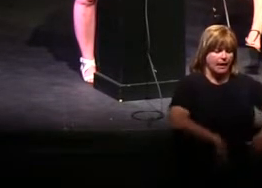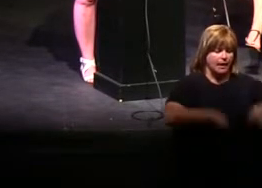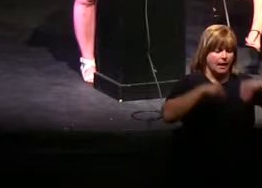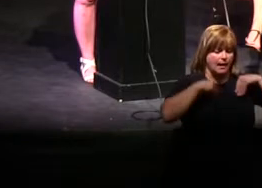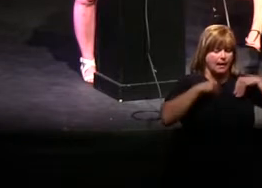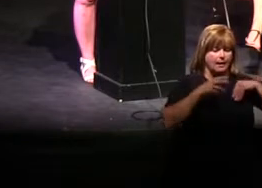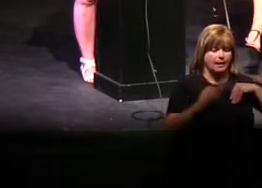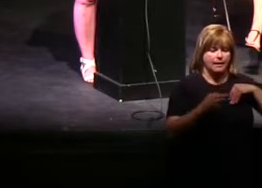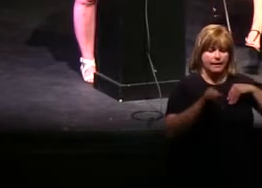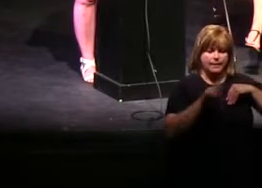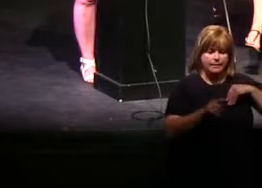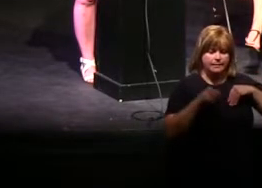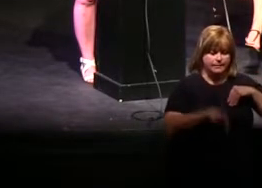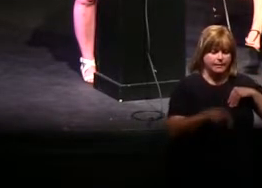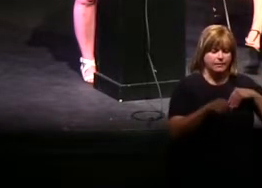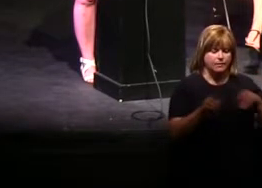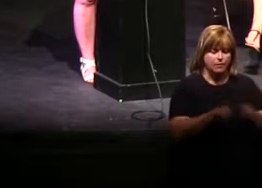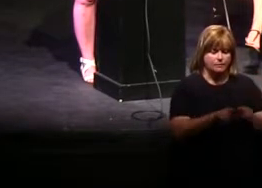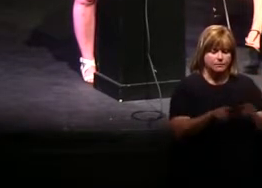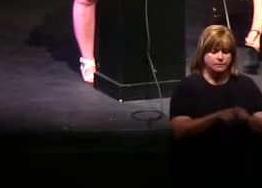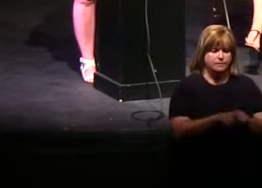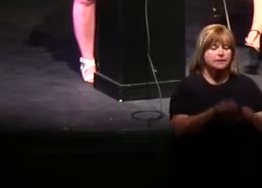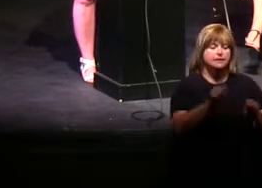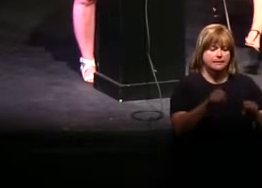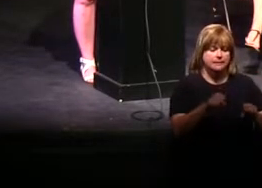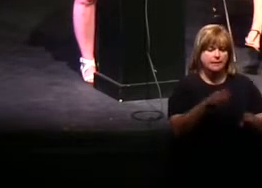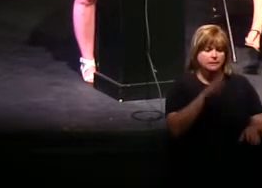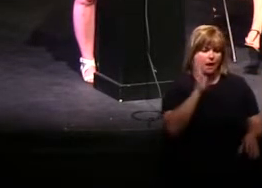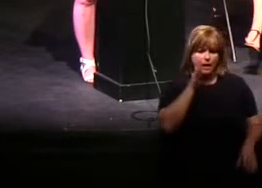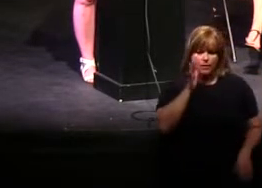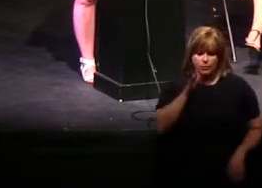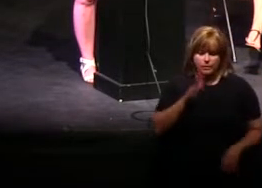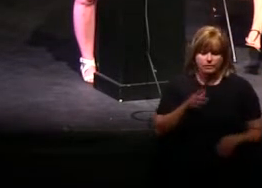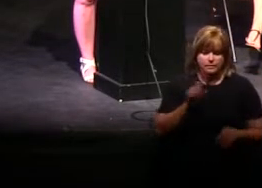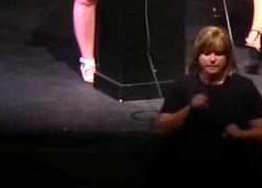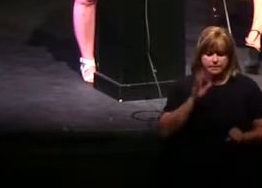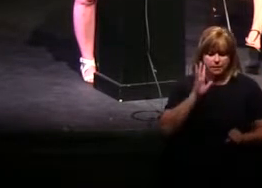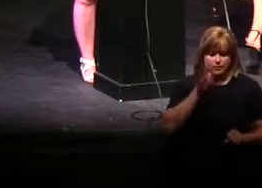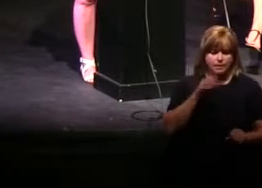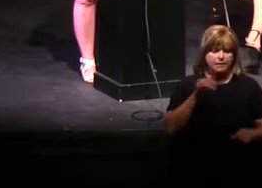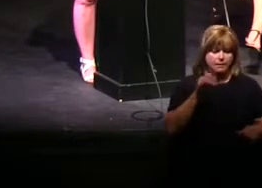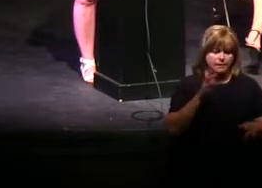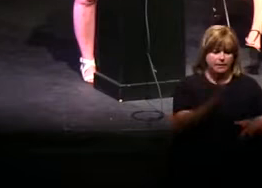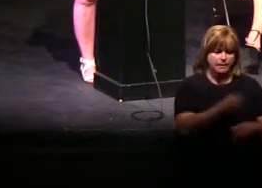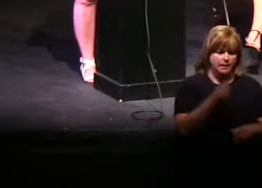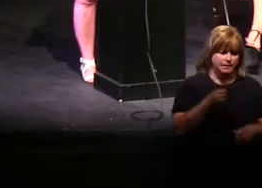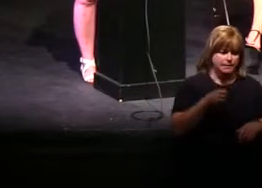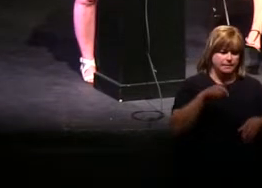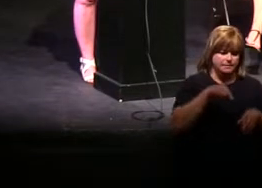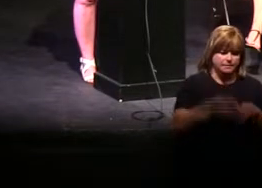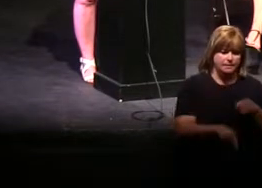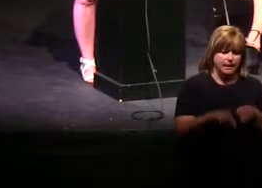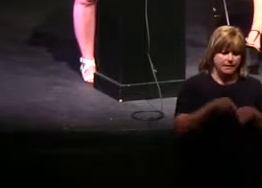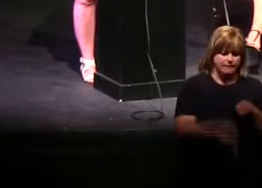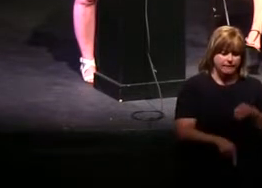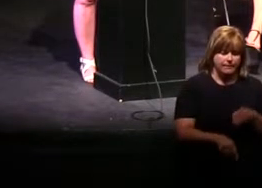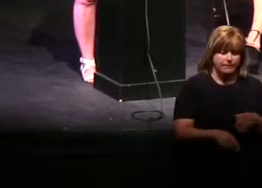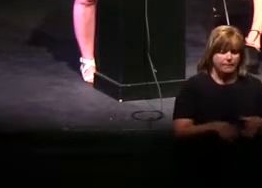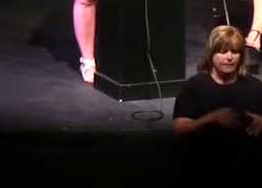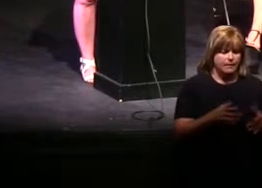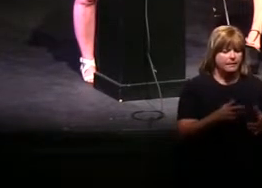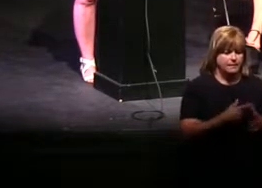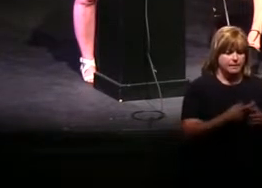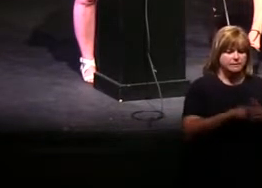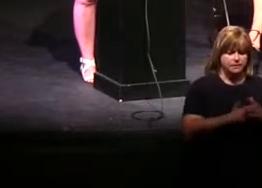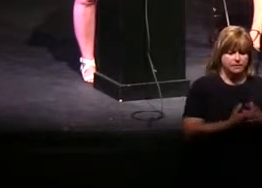"Yes, ma'am," he said, and he went and got his knife. "That's right," she said, guiding him through the process of cutting the bear into